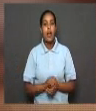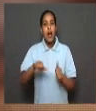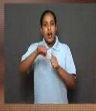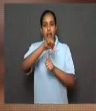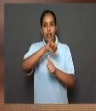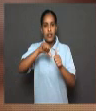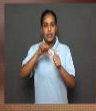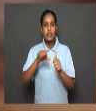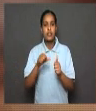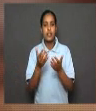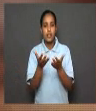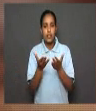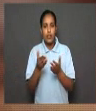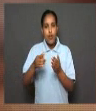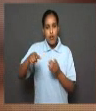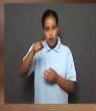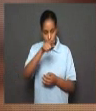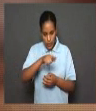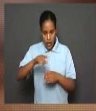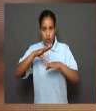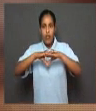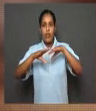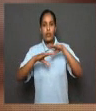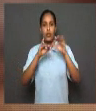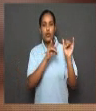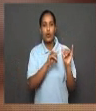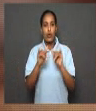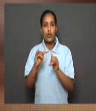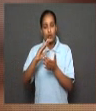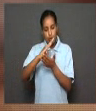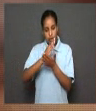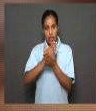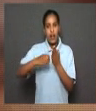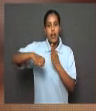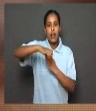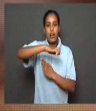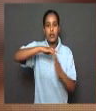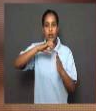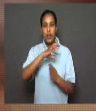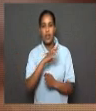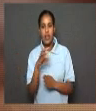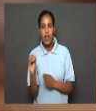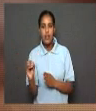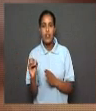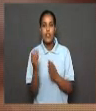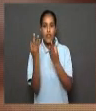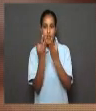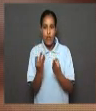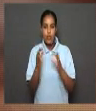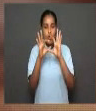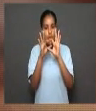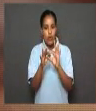Atoms need orbital overlap in order to share electrons and